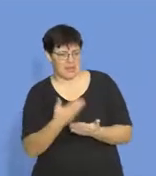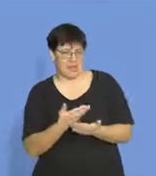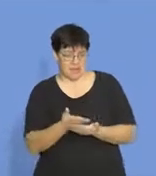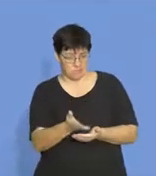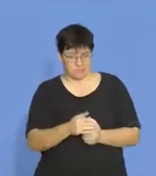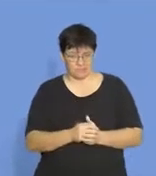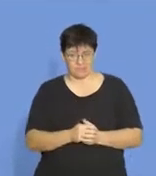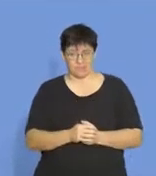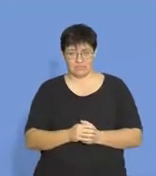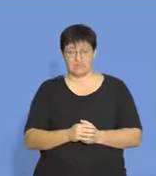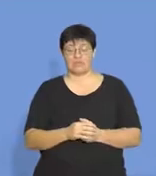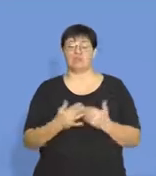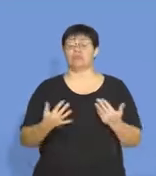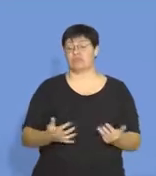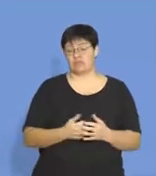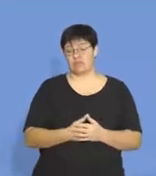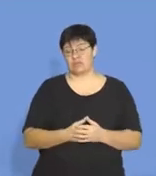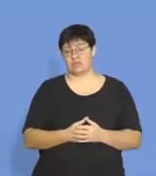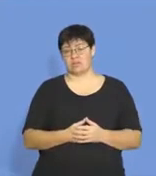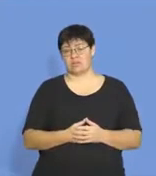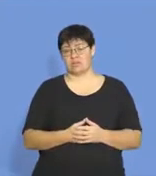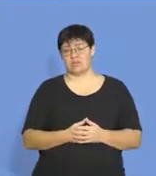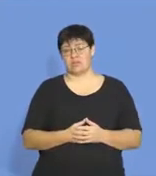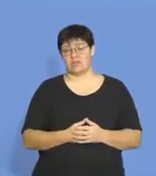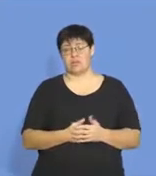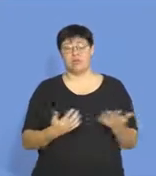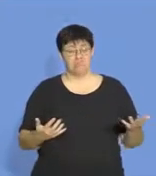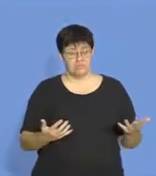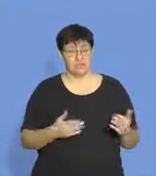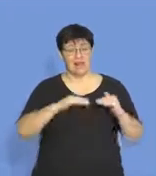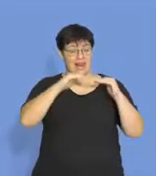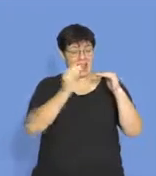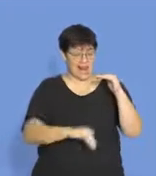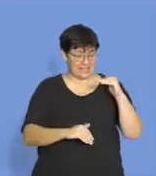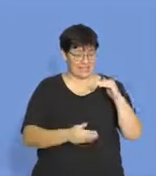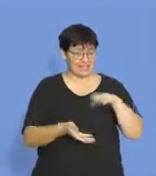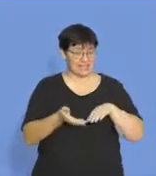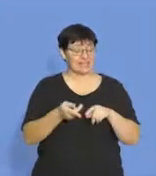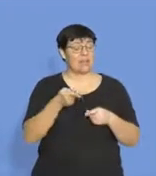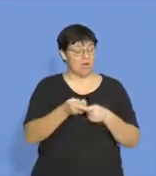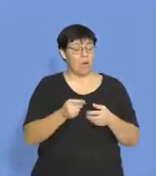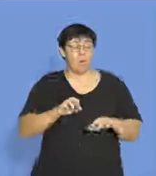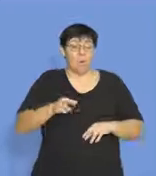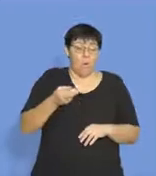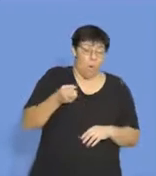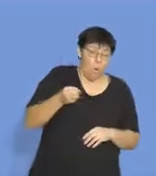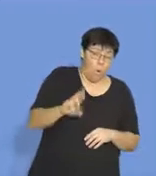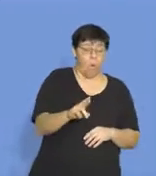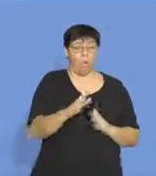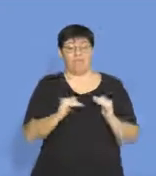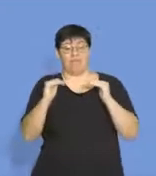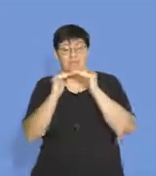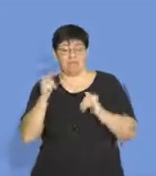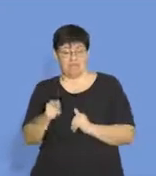Now, we say this mathematically, we say that it is less than or equal